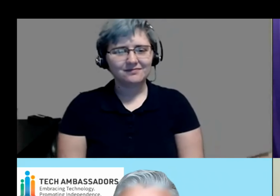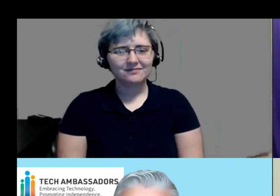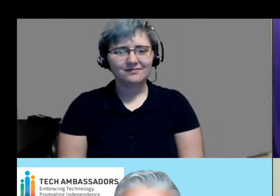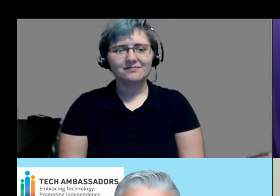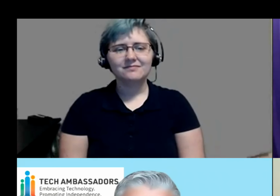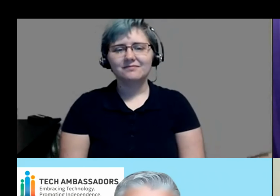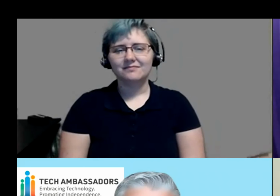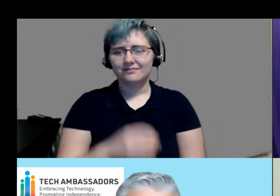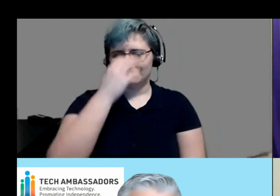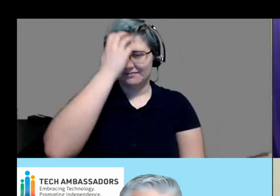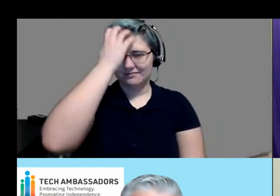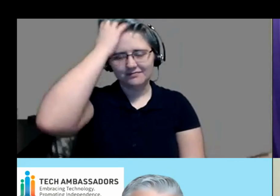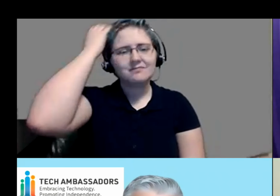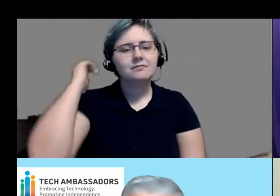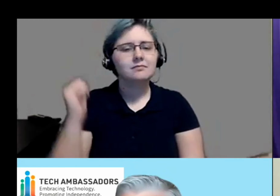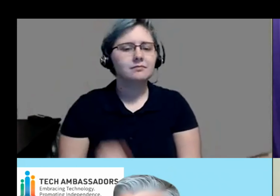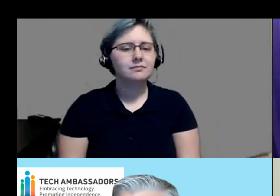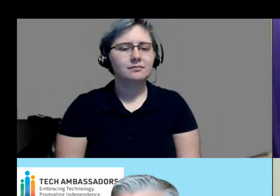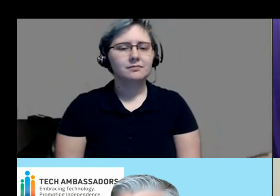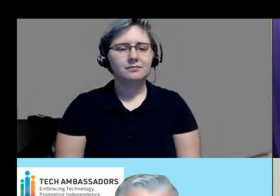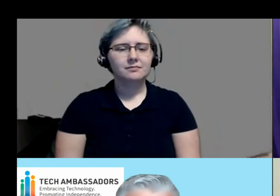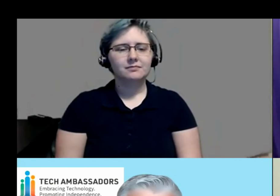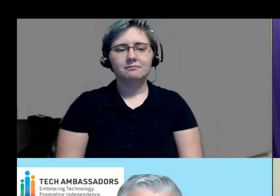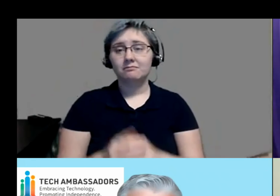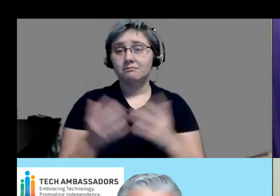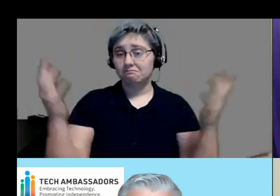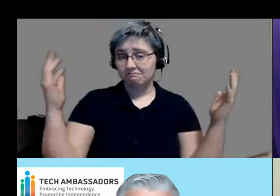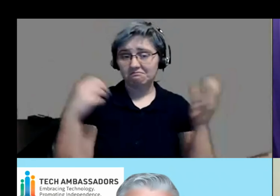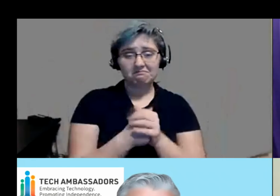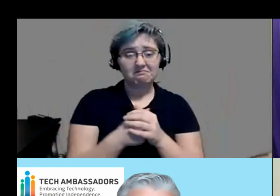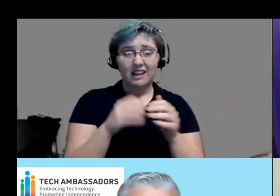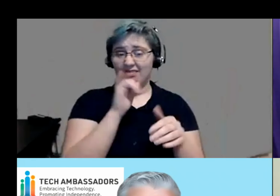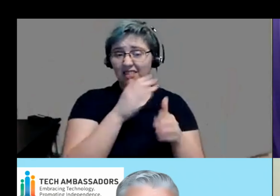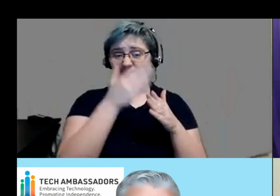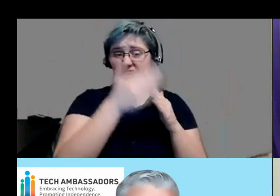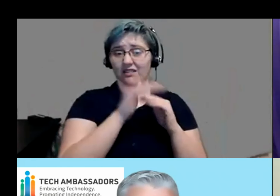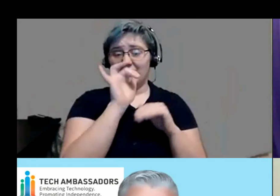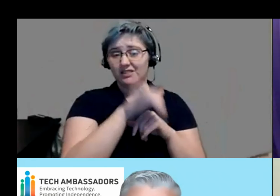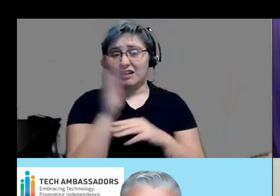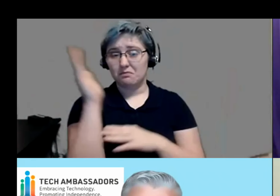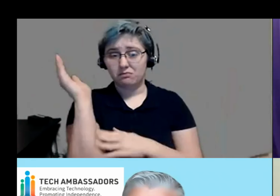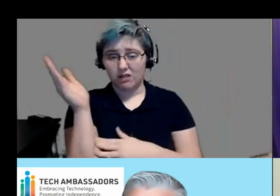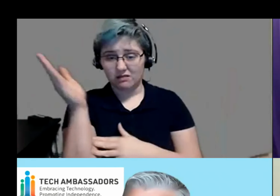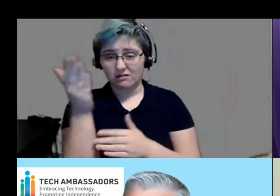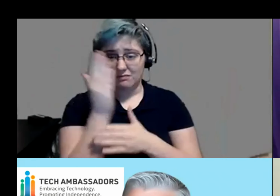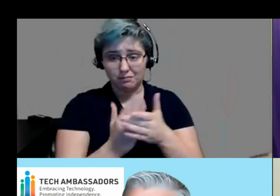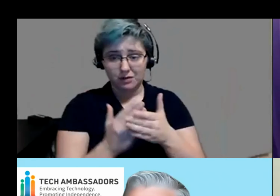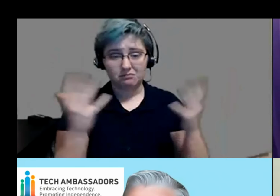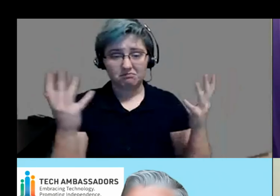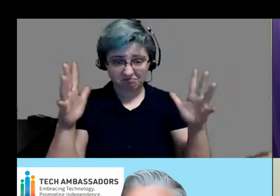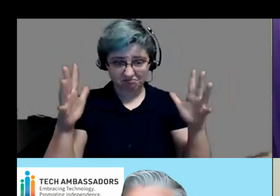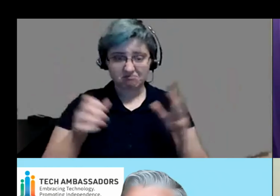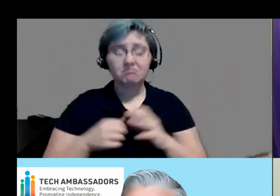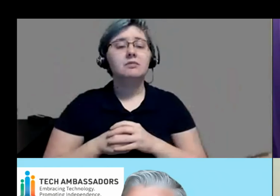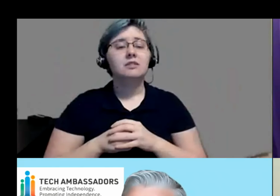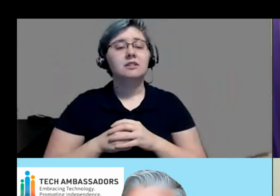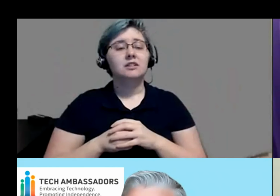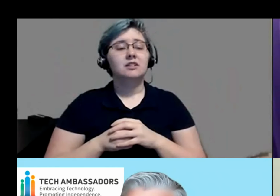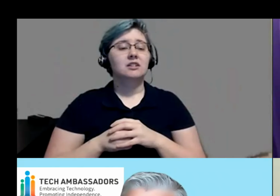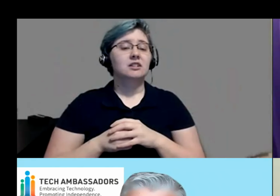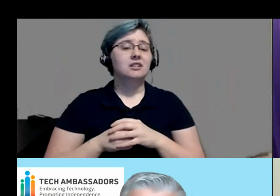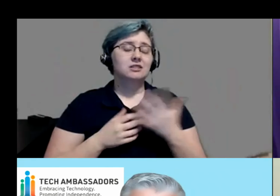All right. So, guys, we are done with the presentation portion of